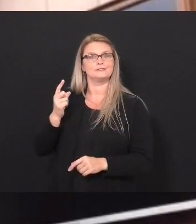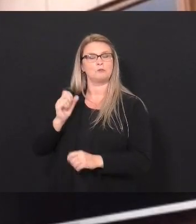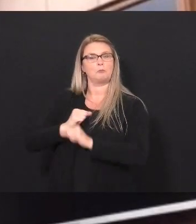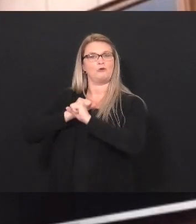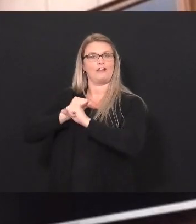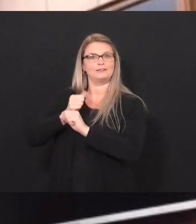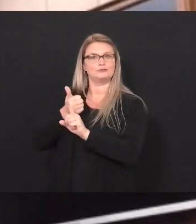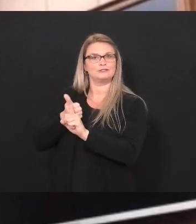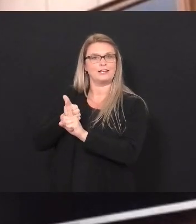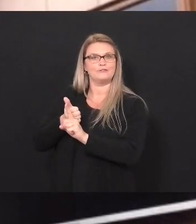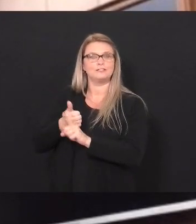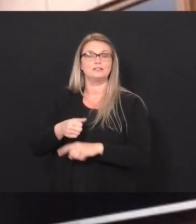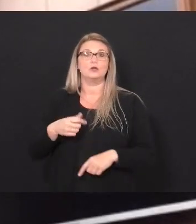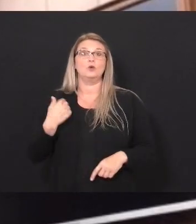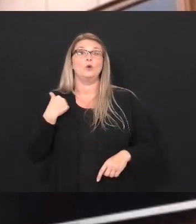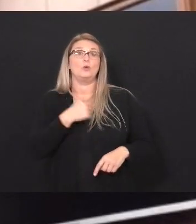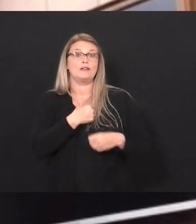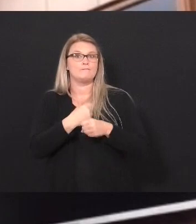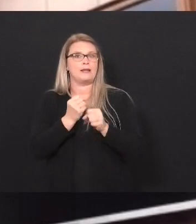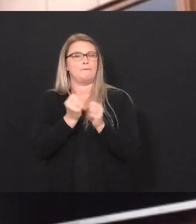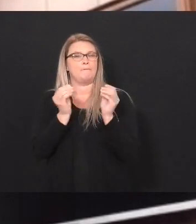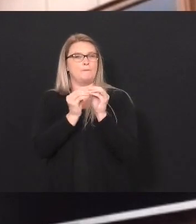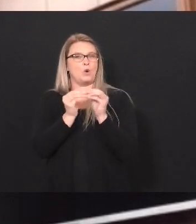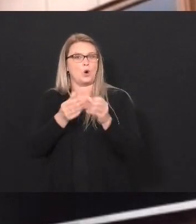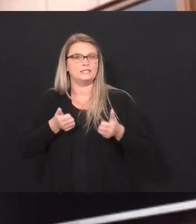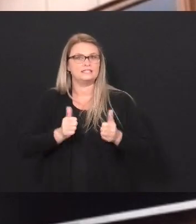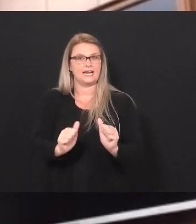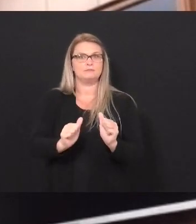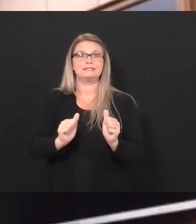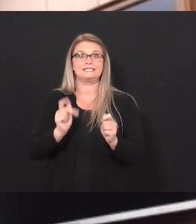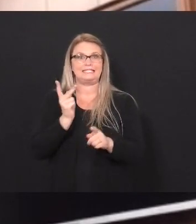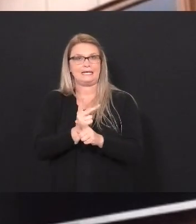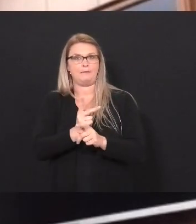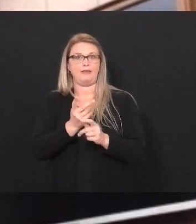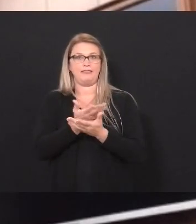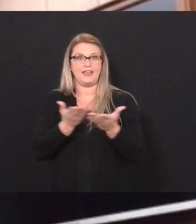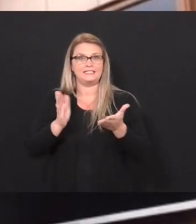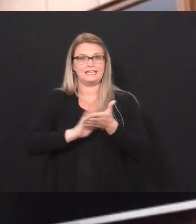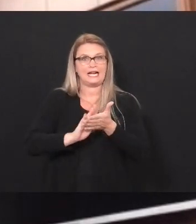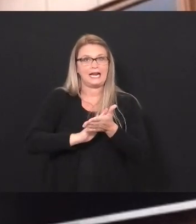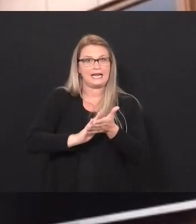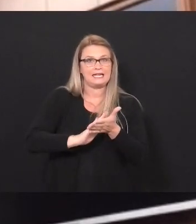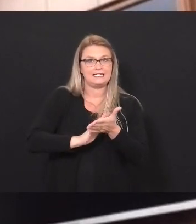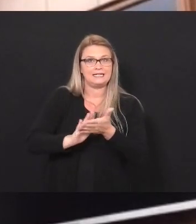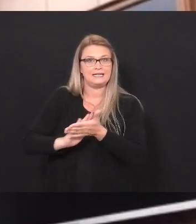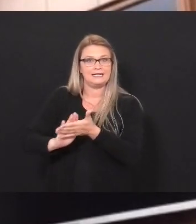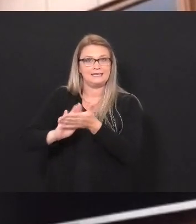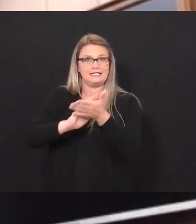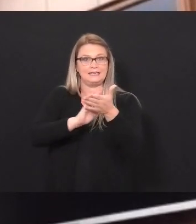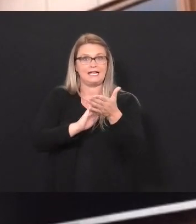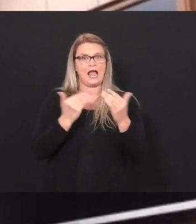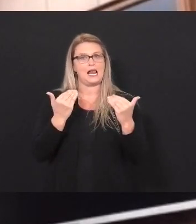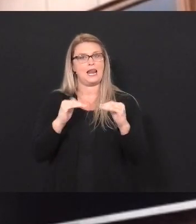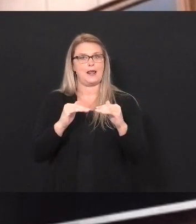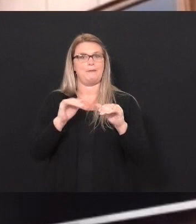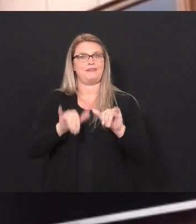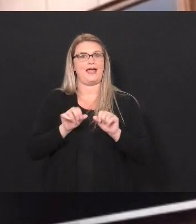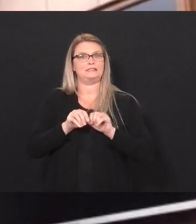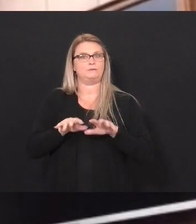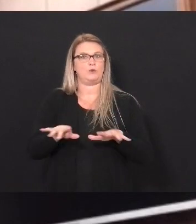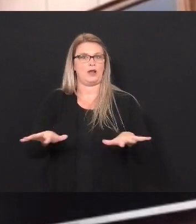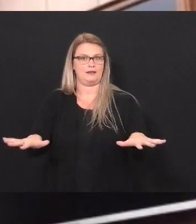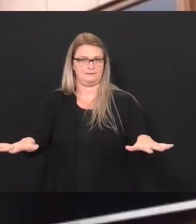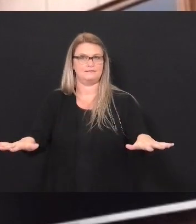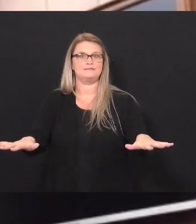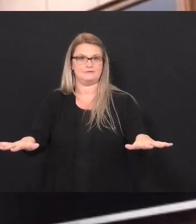made, more attempt to do things such as sanitation to help flatten our curve and limit the spread of the virus, as Dr. Marsh